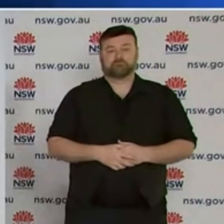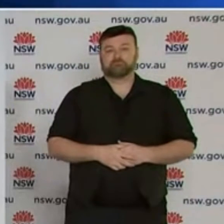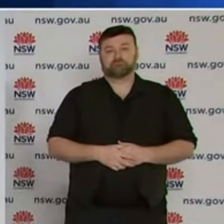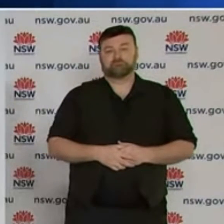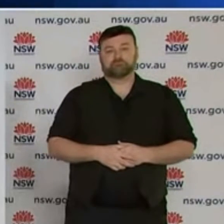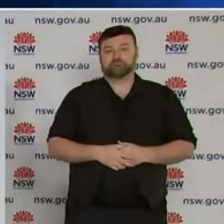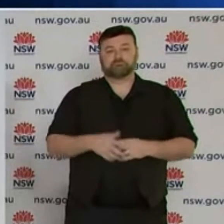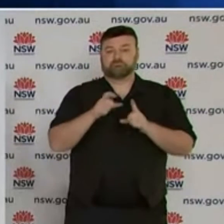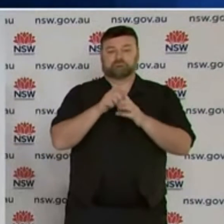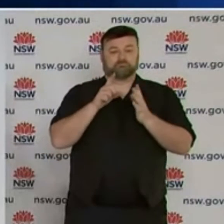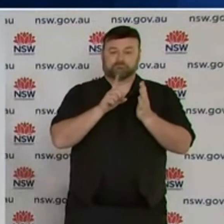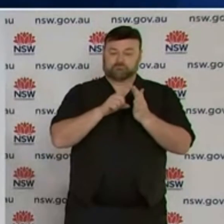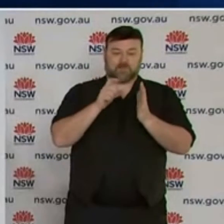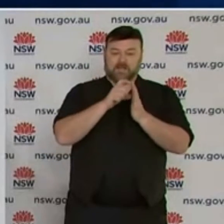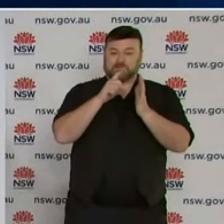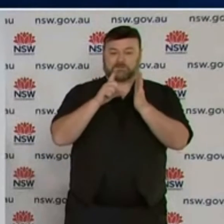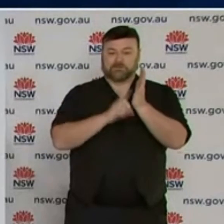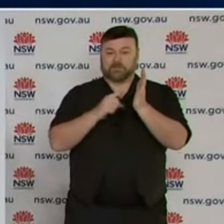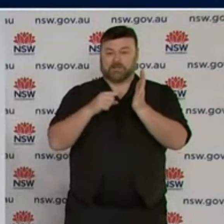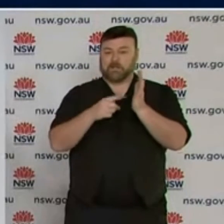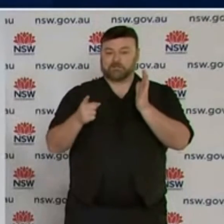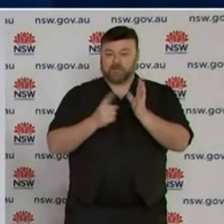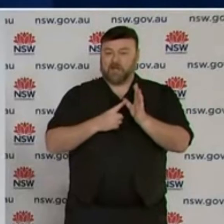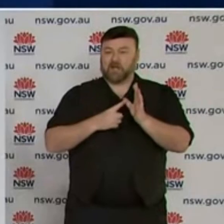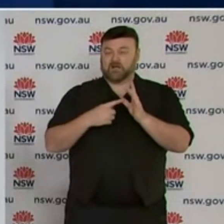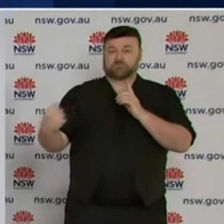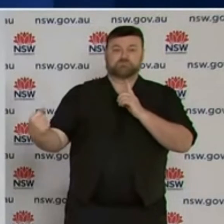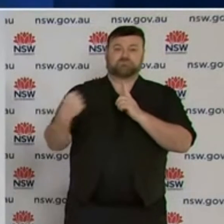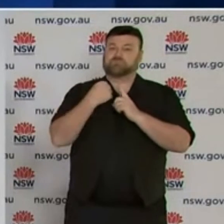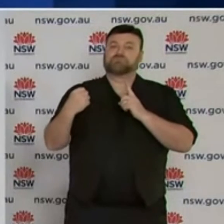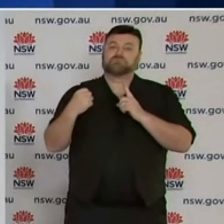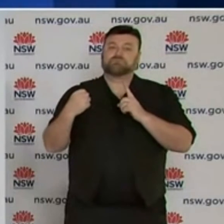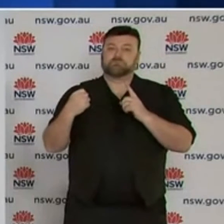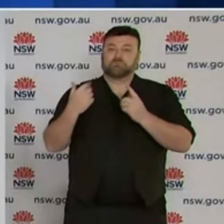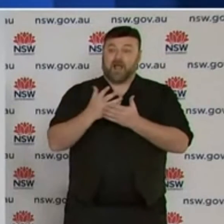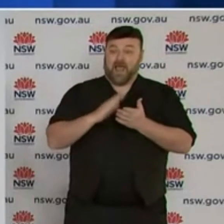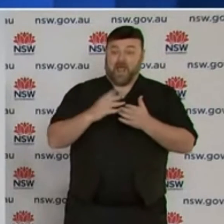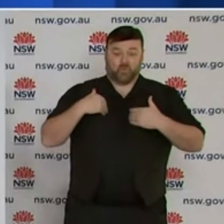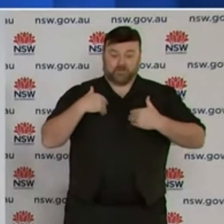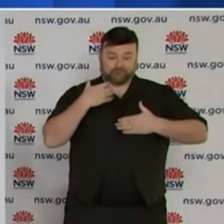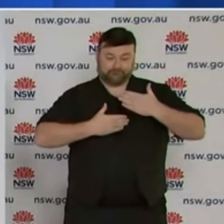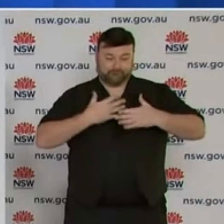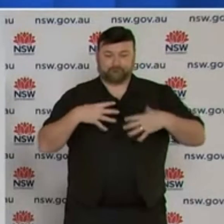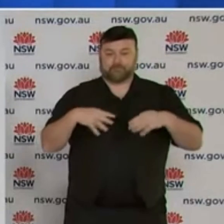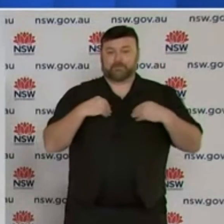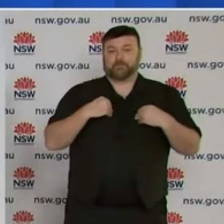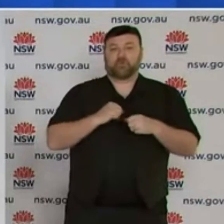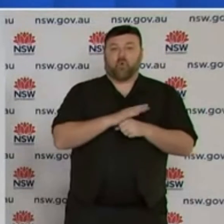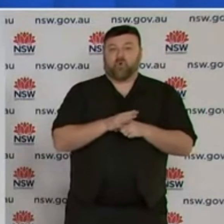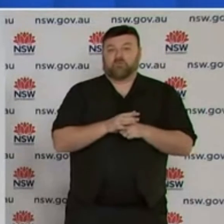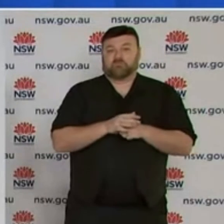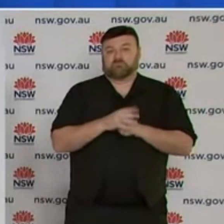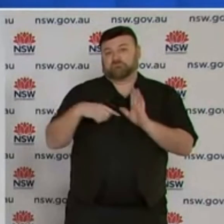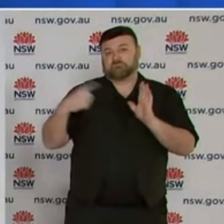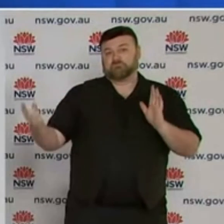head how we deal with COVID and how we will live with COVID. And for those reasons, I just ask all leaders to watch